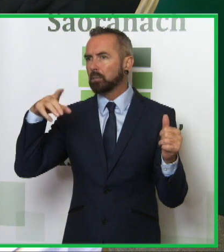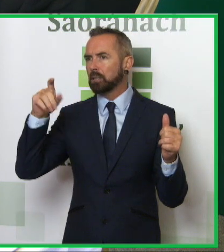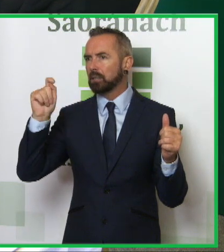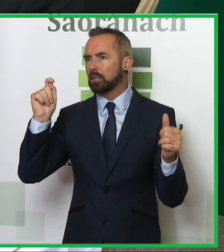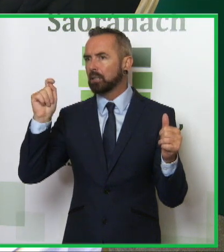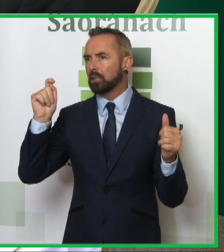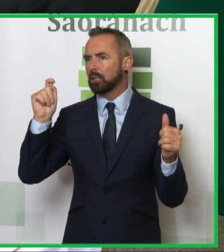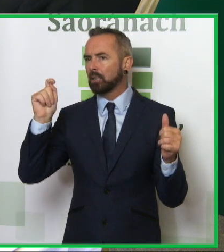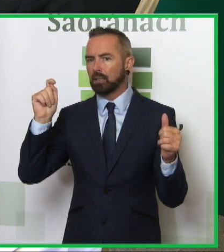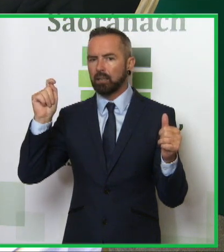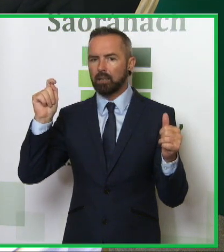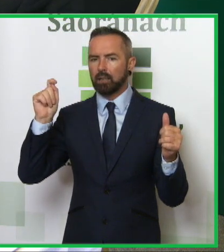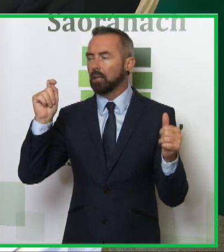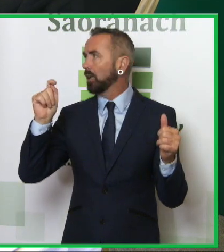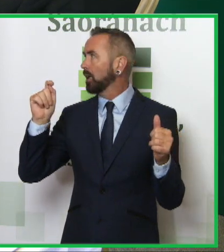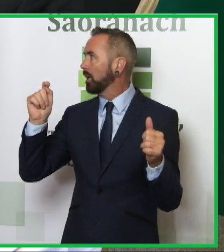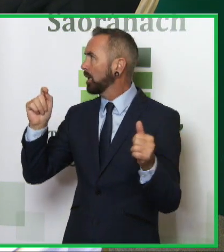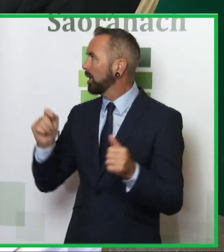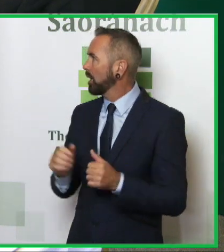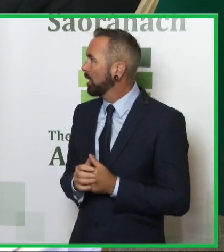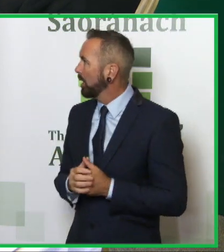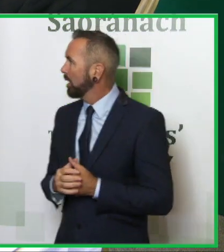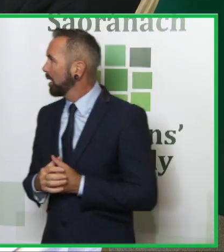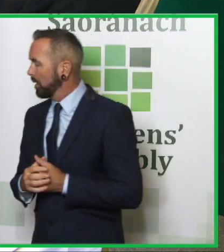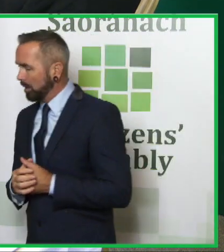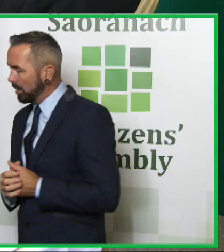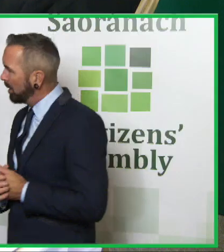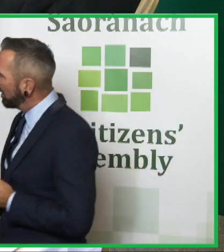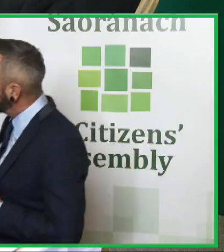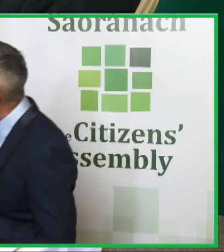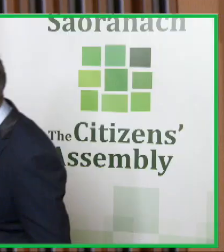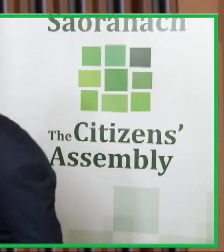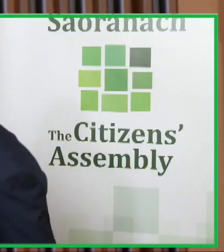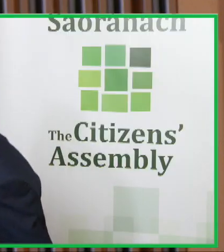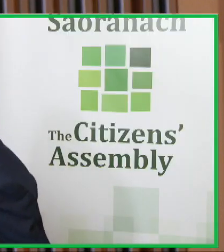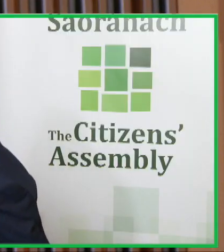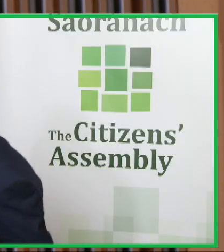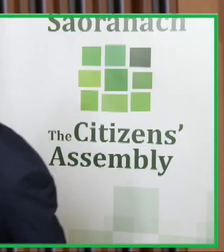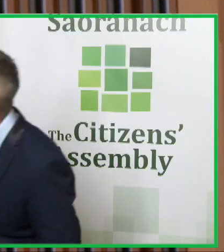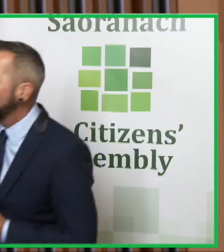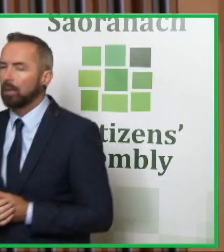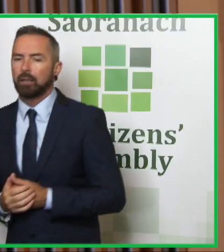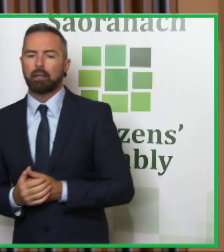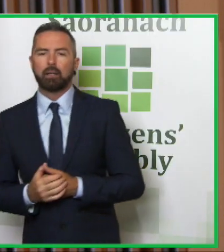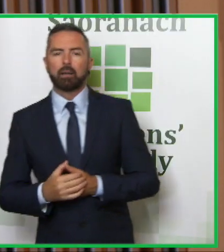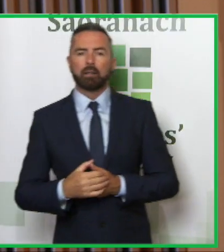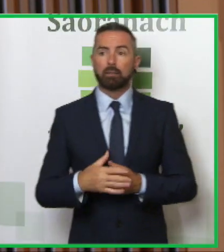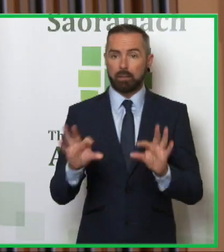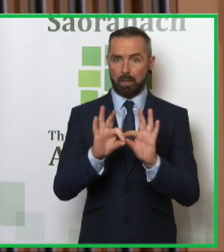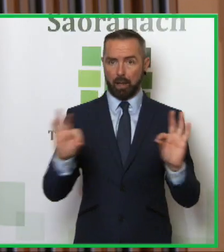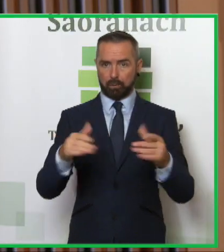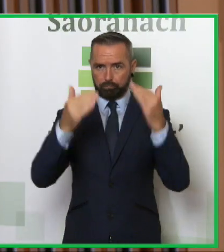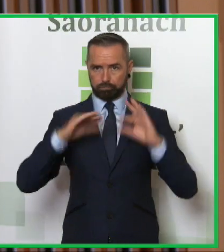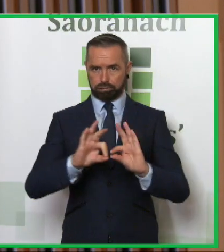classification you have there at the bottom, I think it encapsulates a number of substances that are very closely aligned